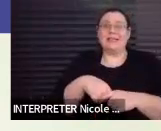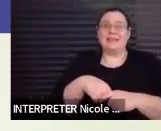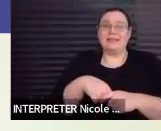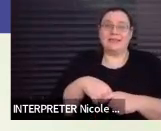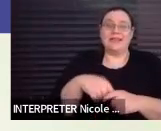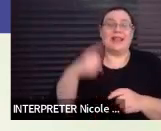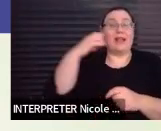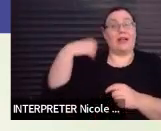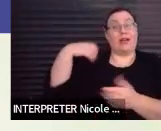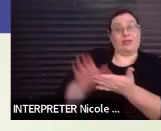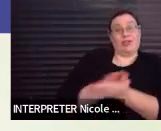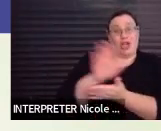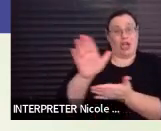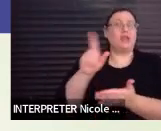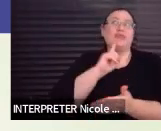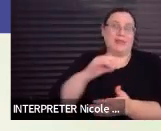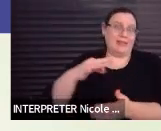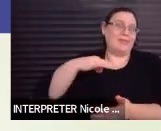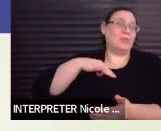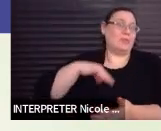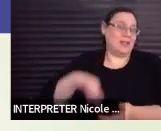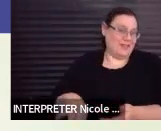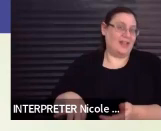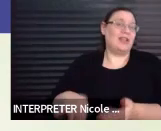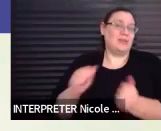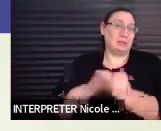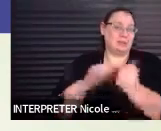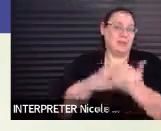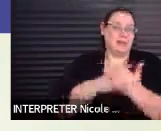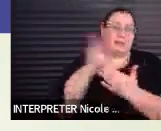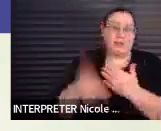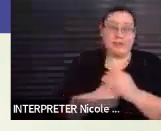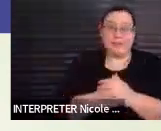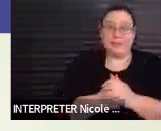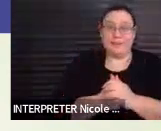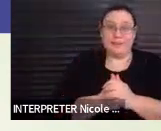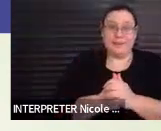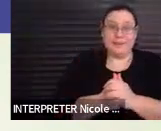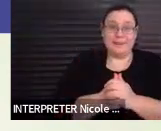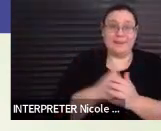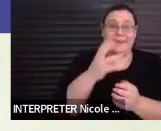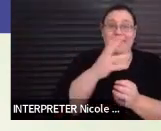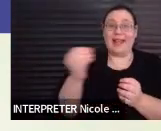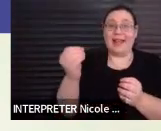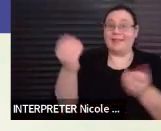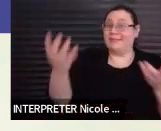Compton College will really benefit with this program. And That's it.